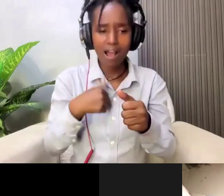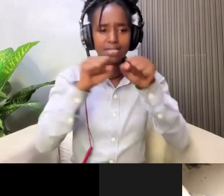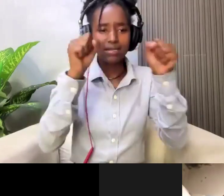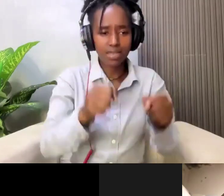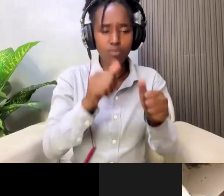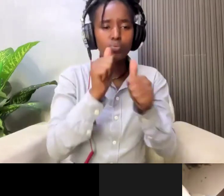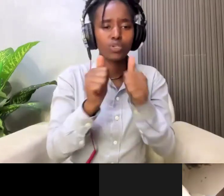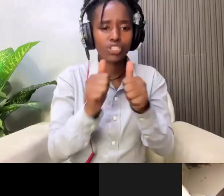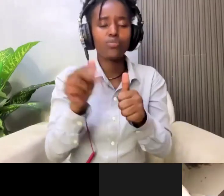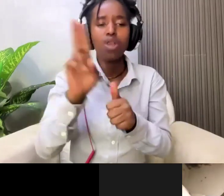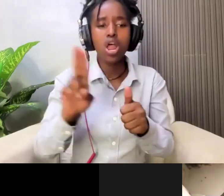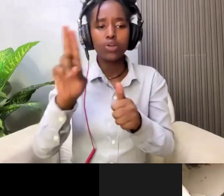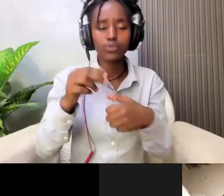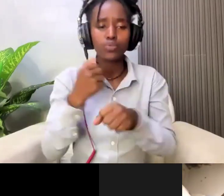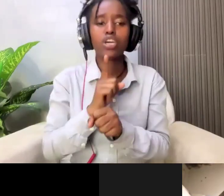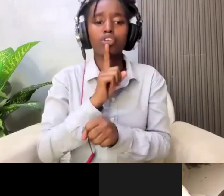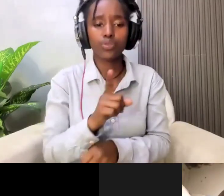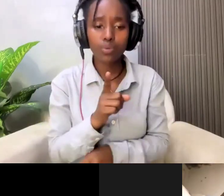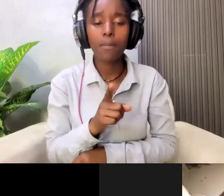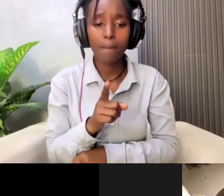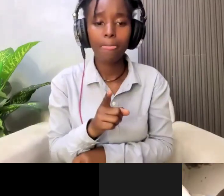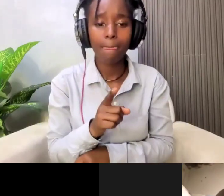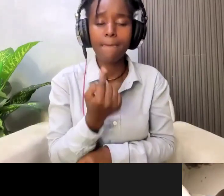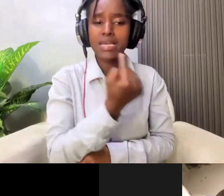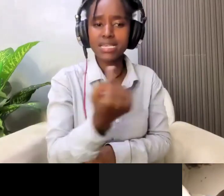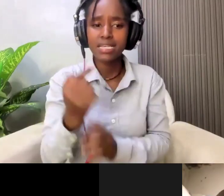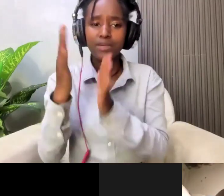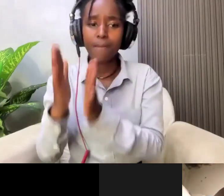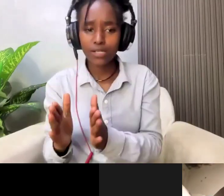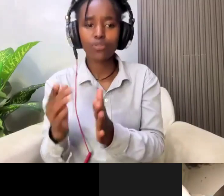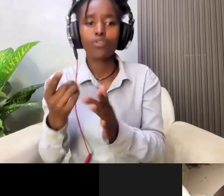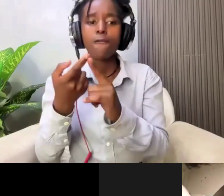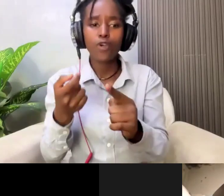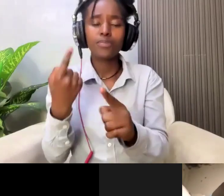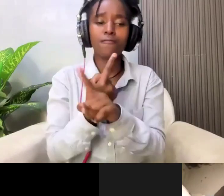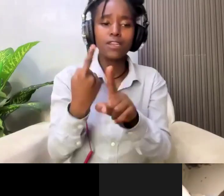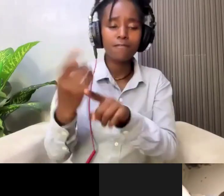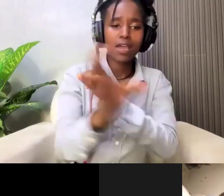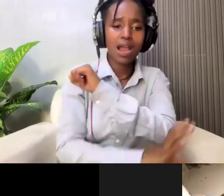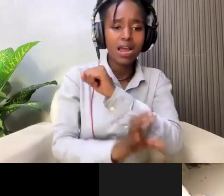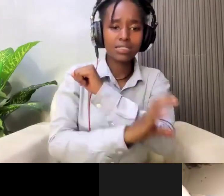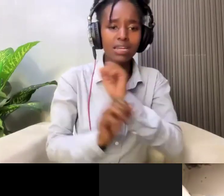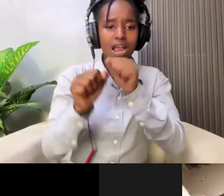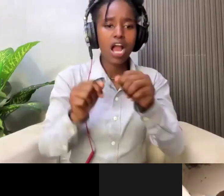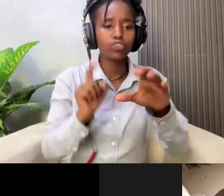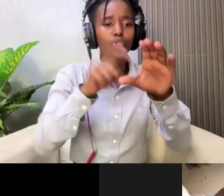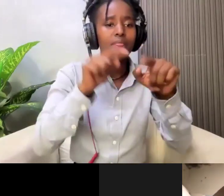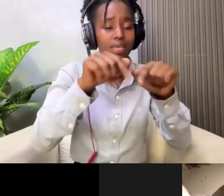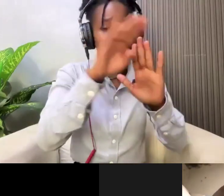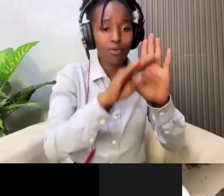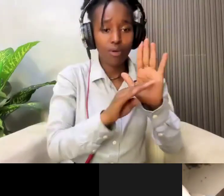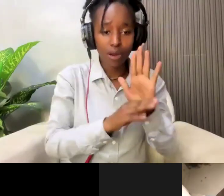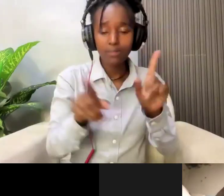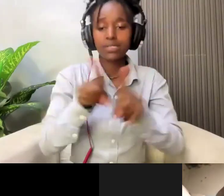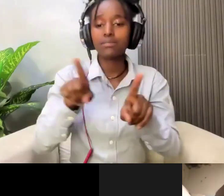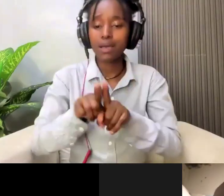to ensure that the coordinators in each country who are able to attend these programs can help